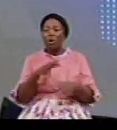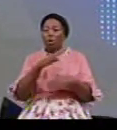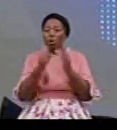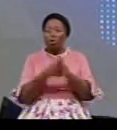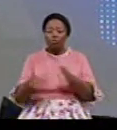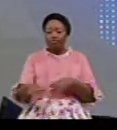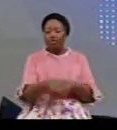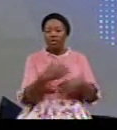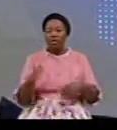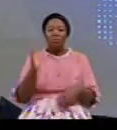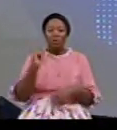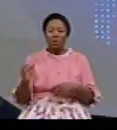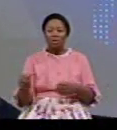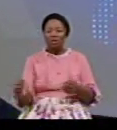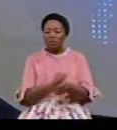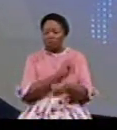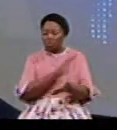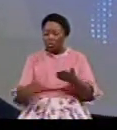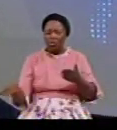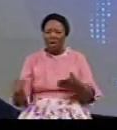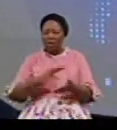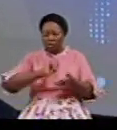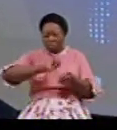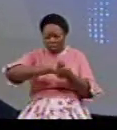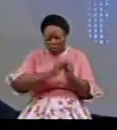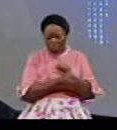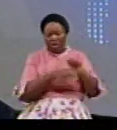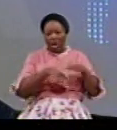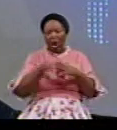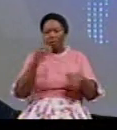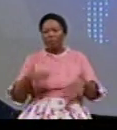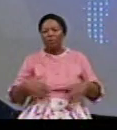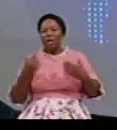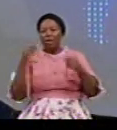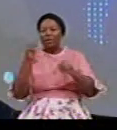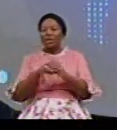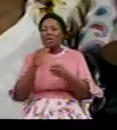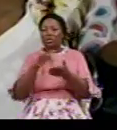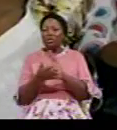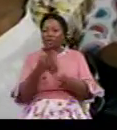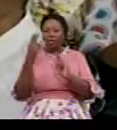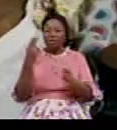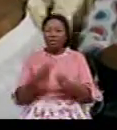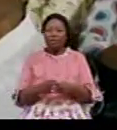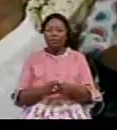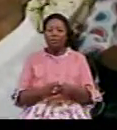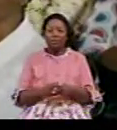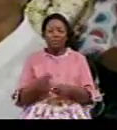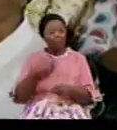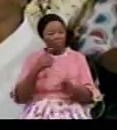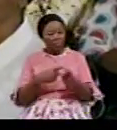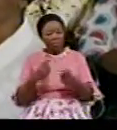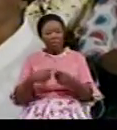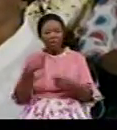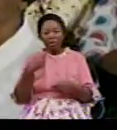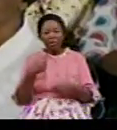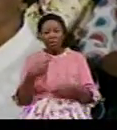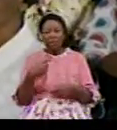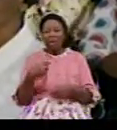recognize that is a peculiar child of God. I cannot touch her. They will not touch